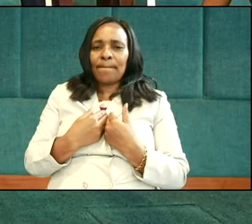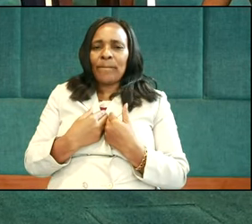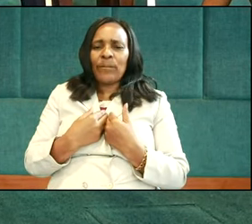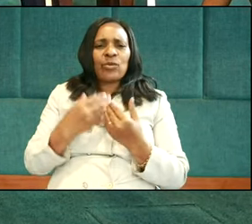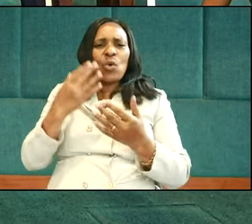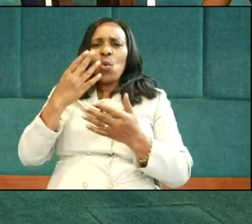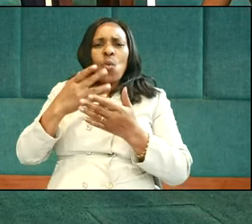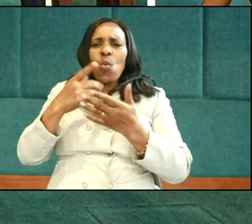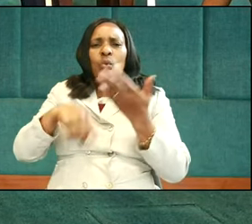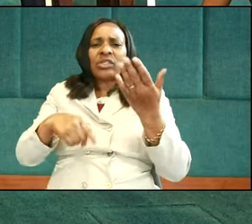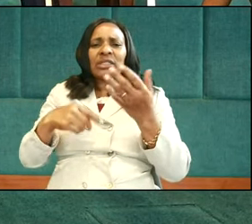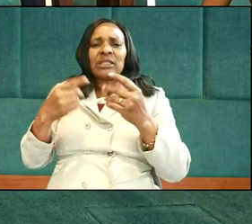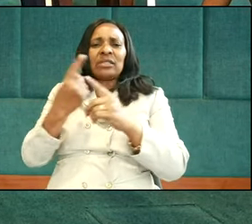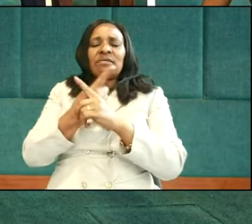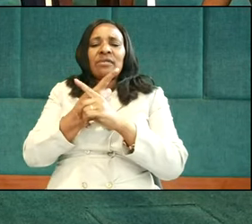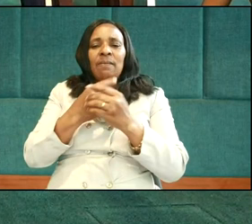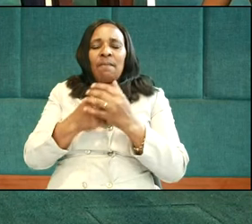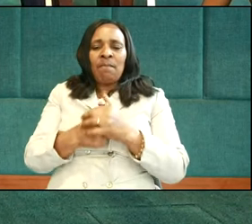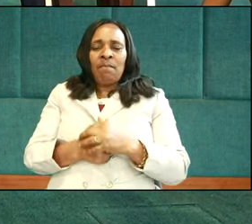What would be the difference?